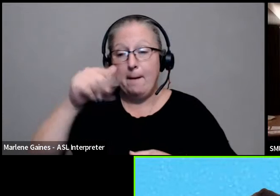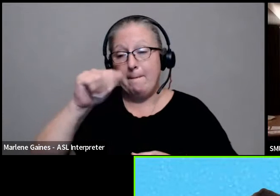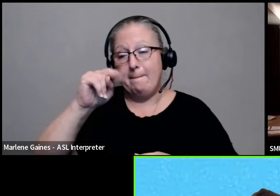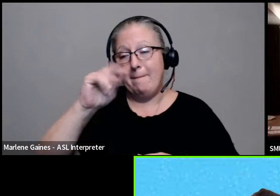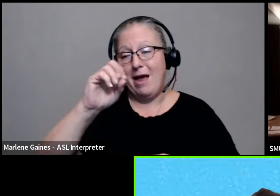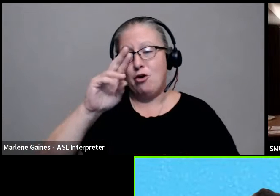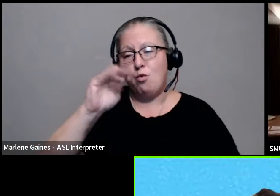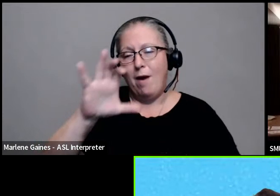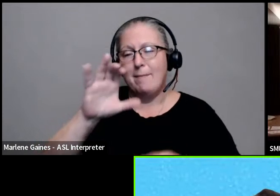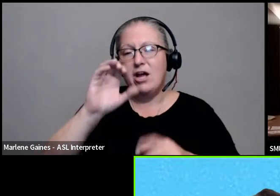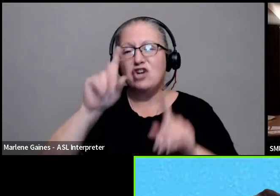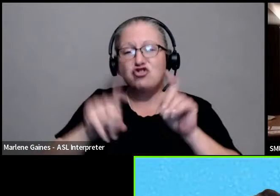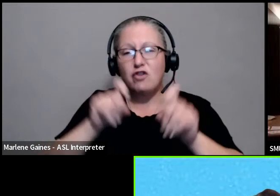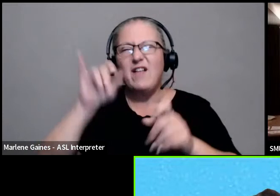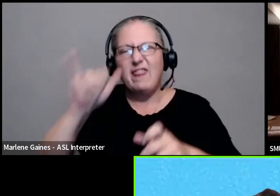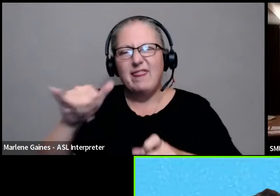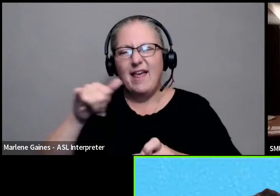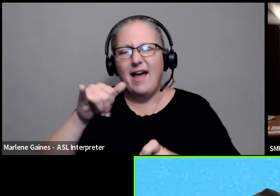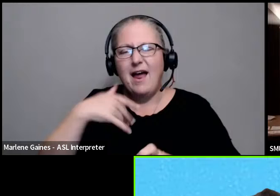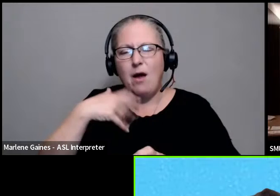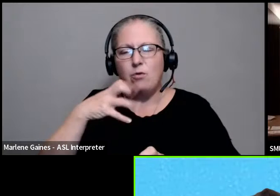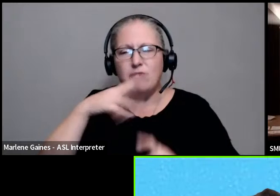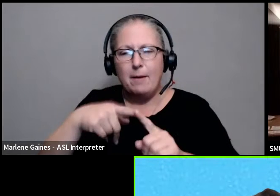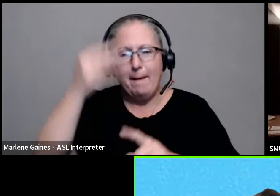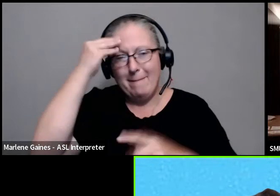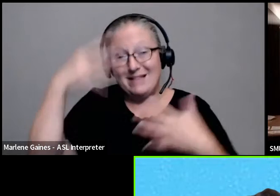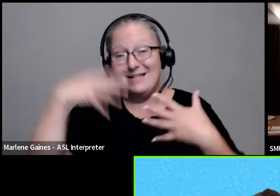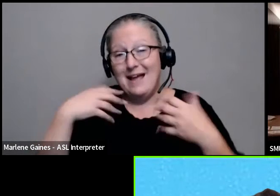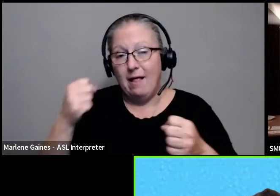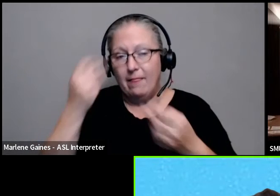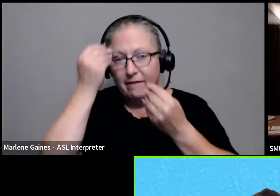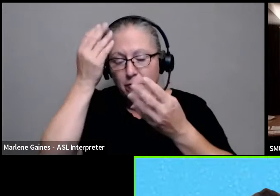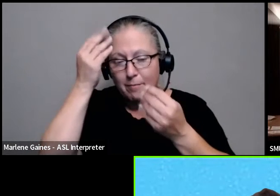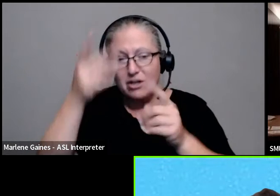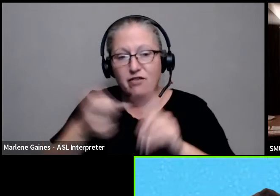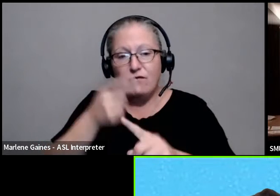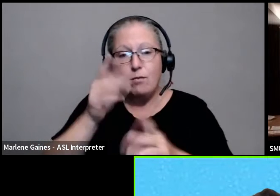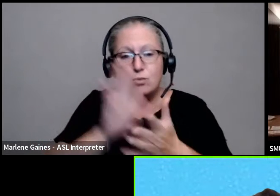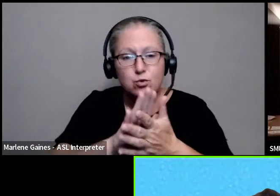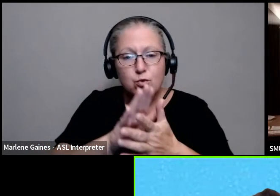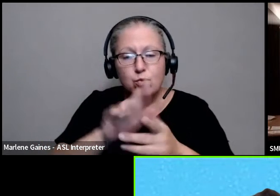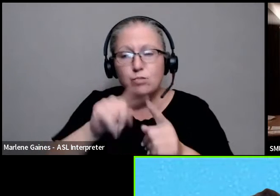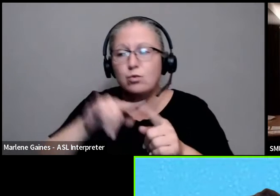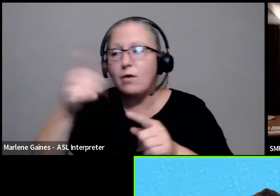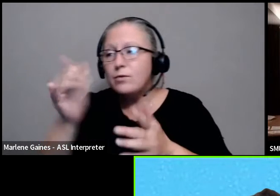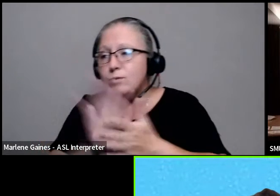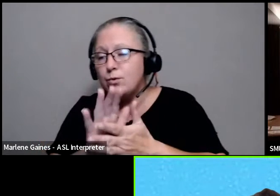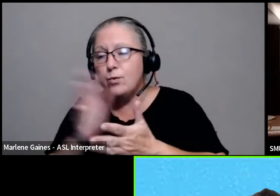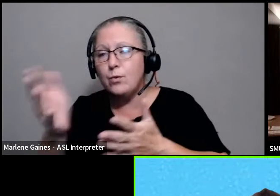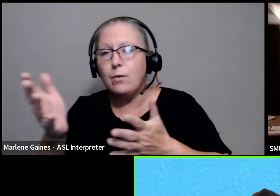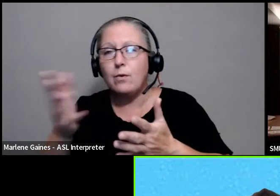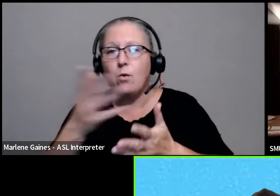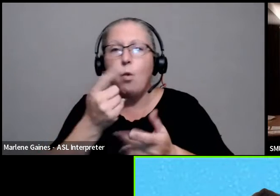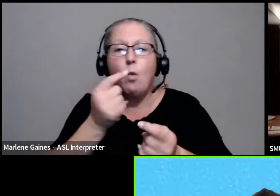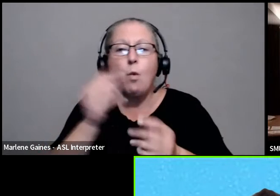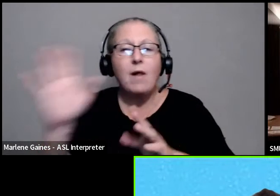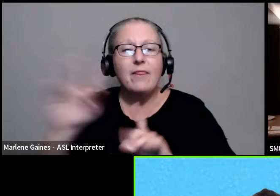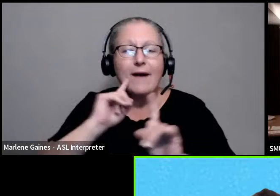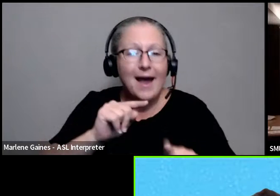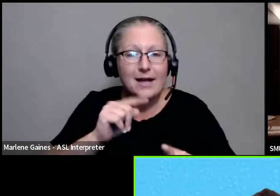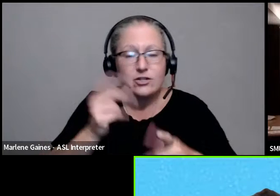what I was kind of getting at with mental health data from school to school, and then what the answers